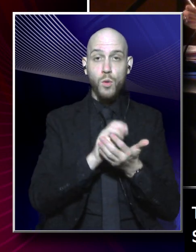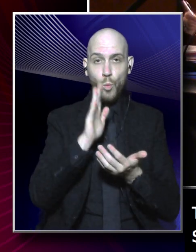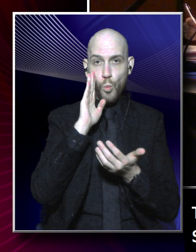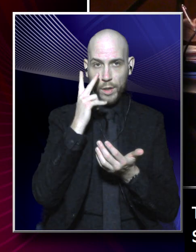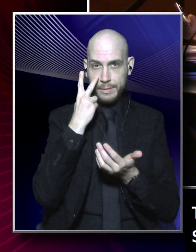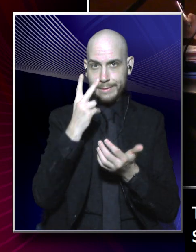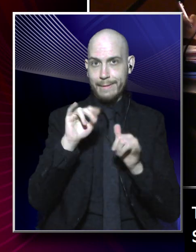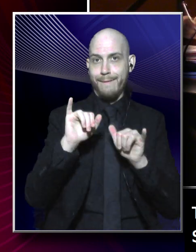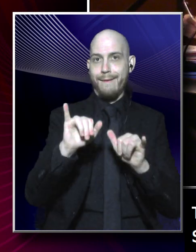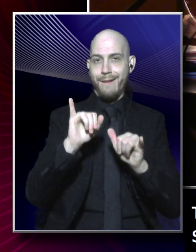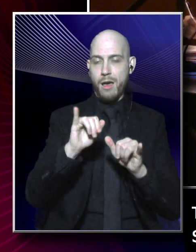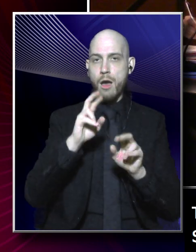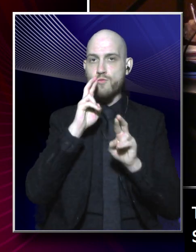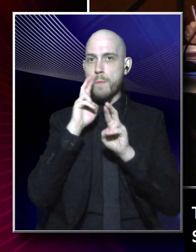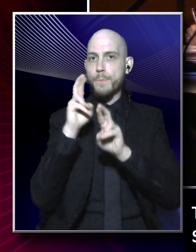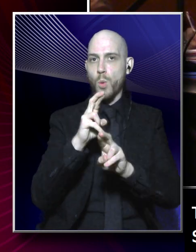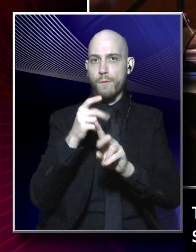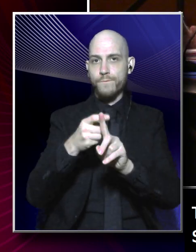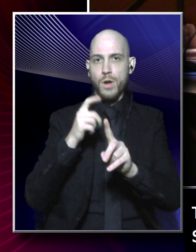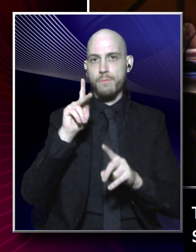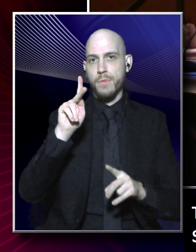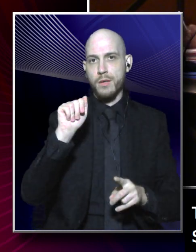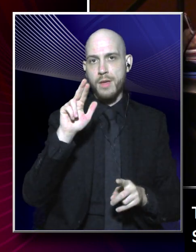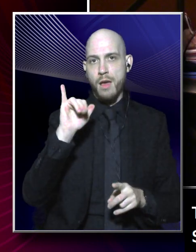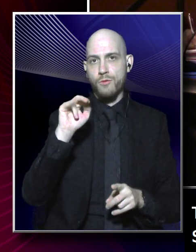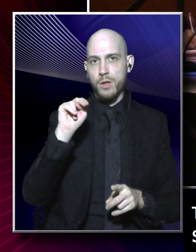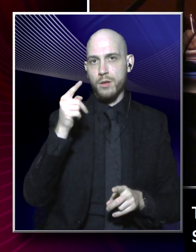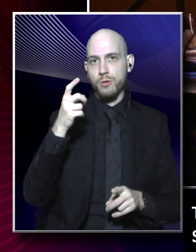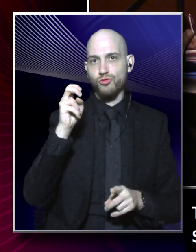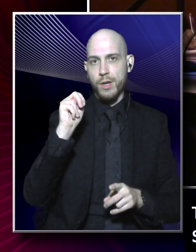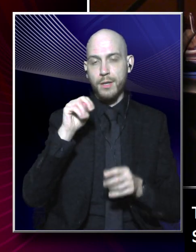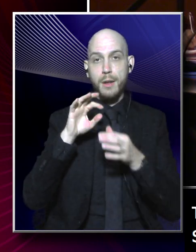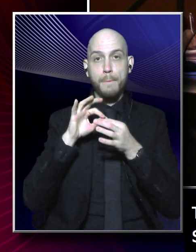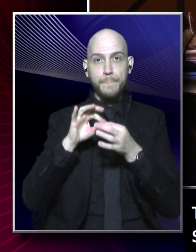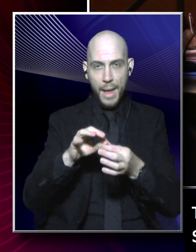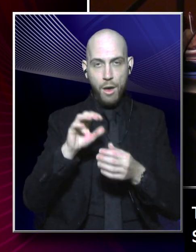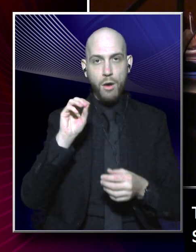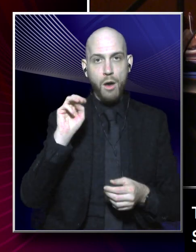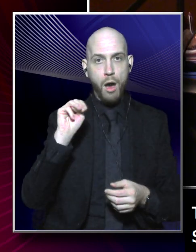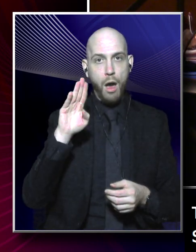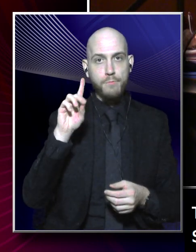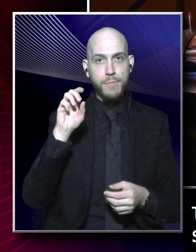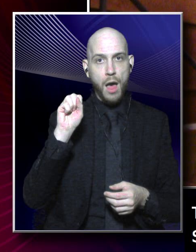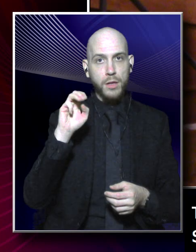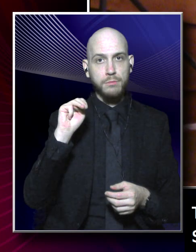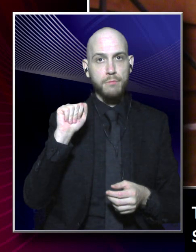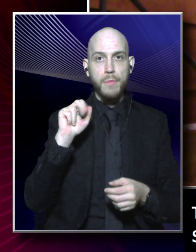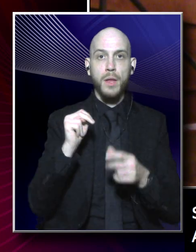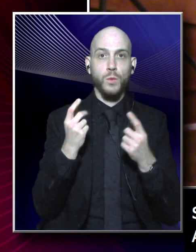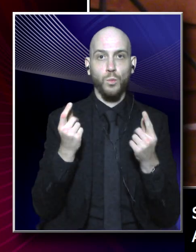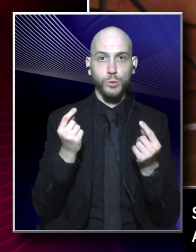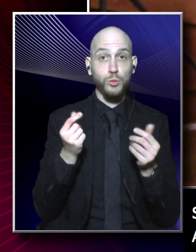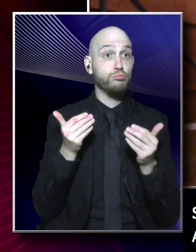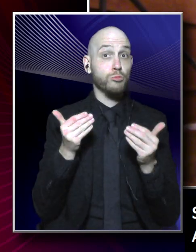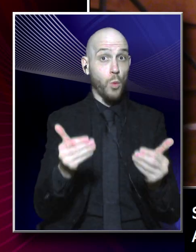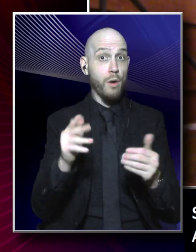Ms. Grandin on the ombudsman activities. So go ahead.